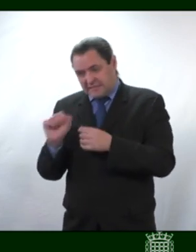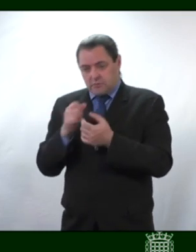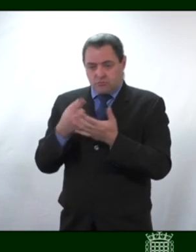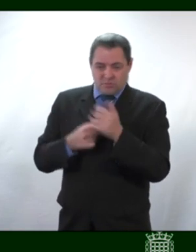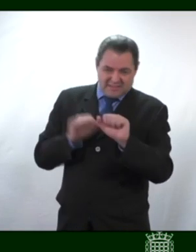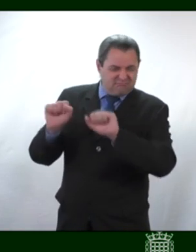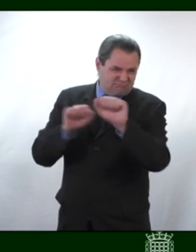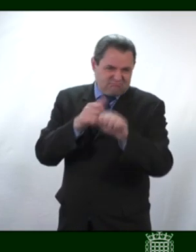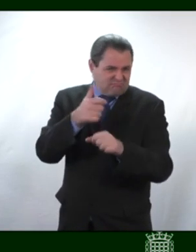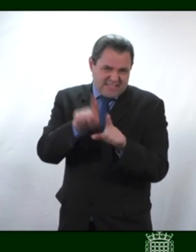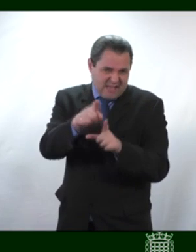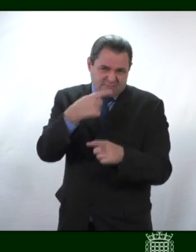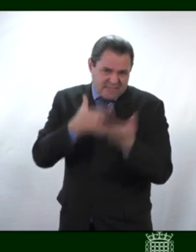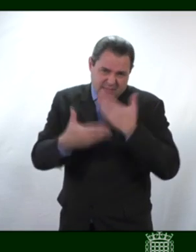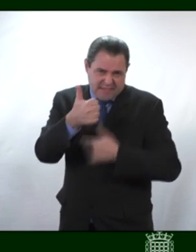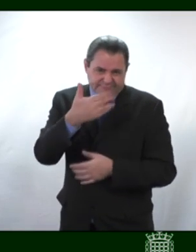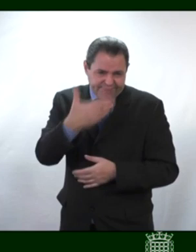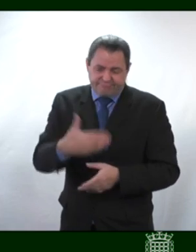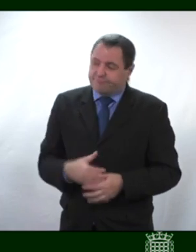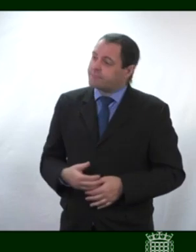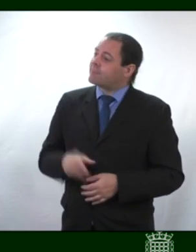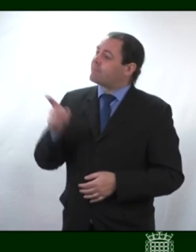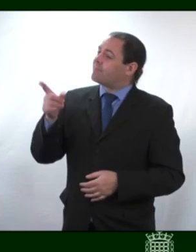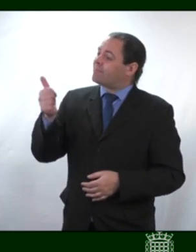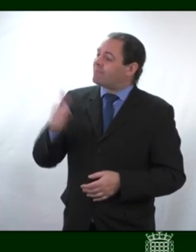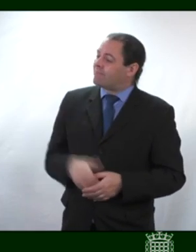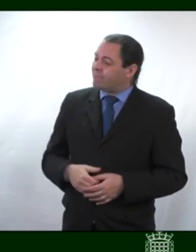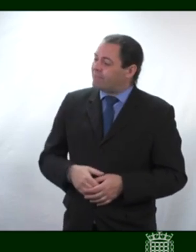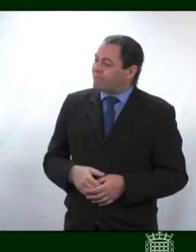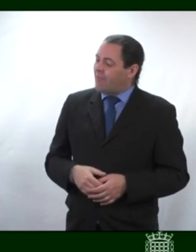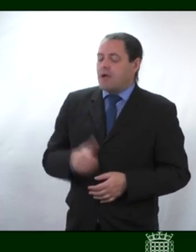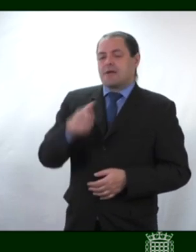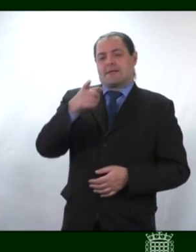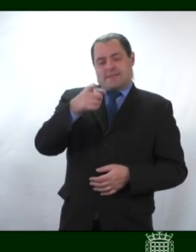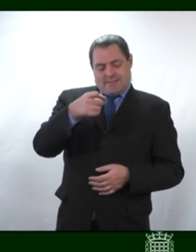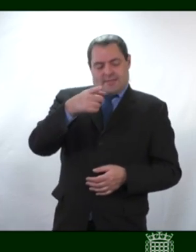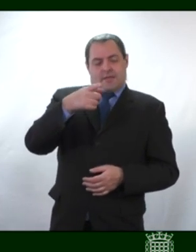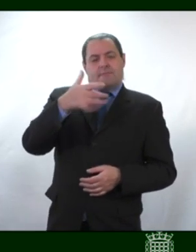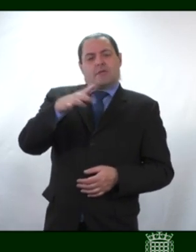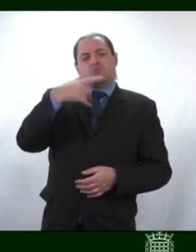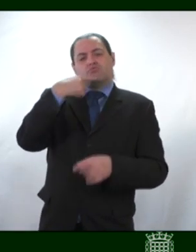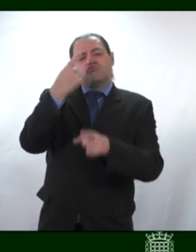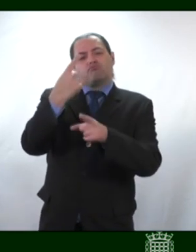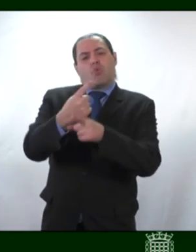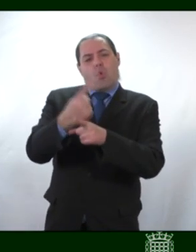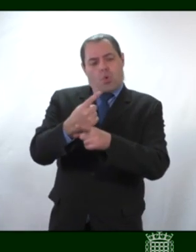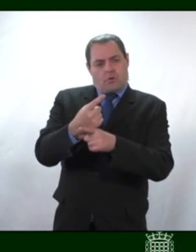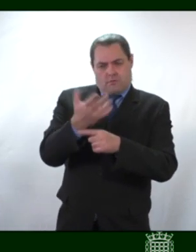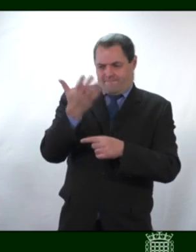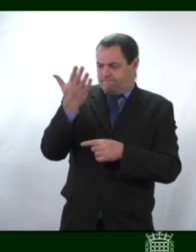out. I bet. Speaker, as the Secretary of State will know from the Zoom